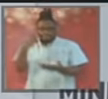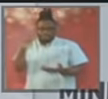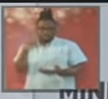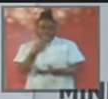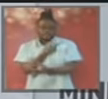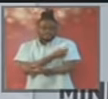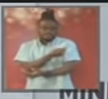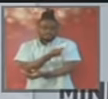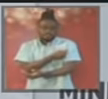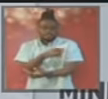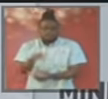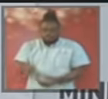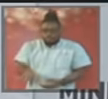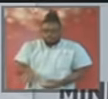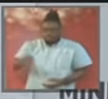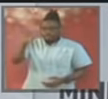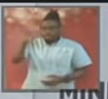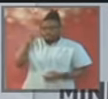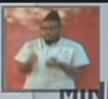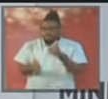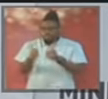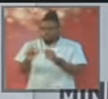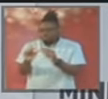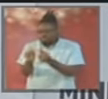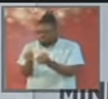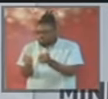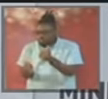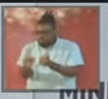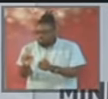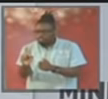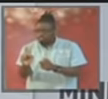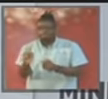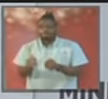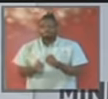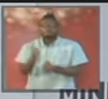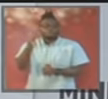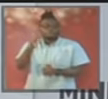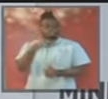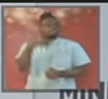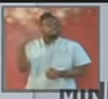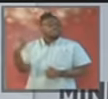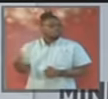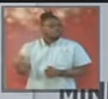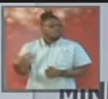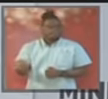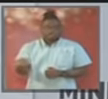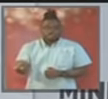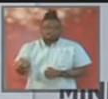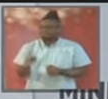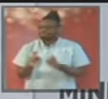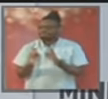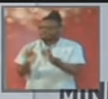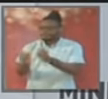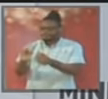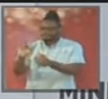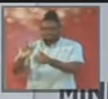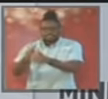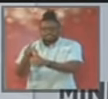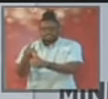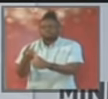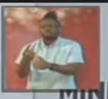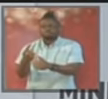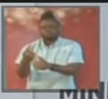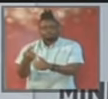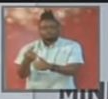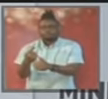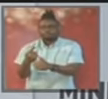chosen, and evolving data on the transmission of the disease. And we know so much more now than we knew back